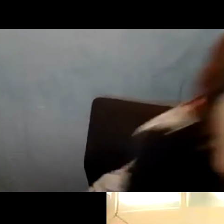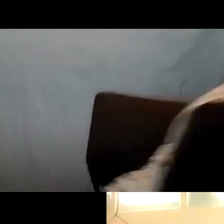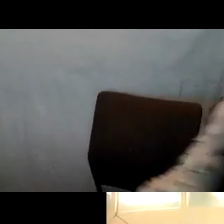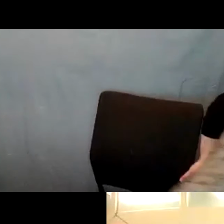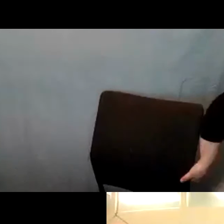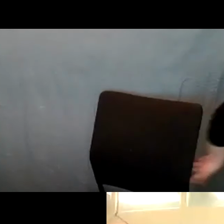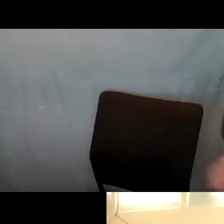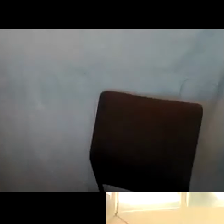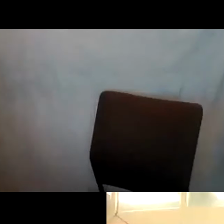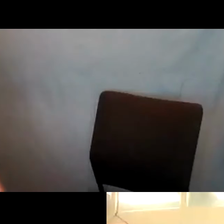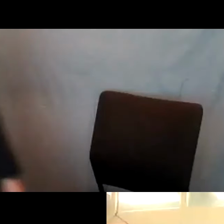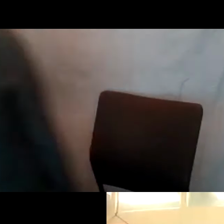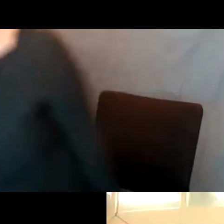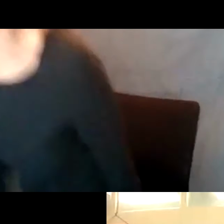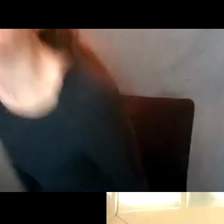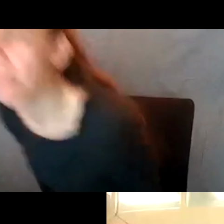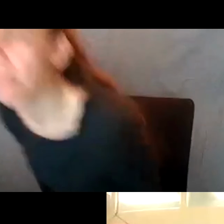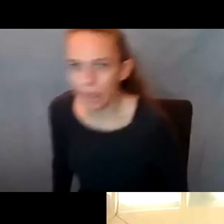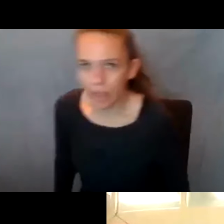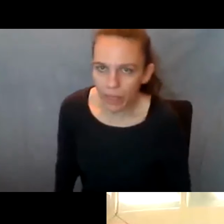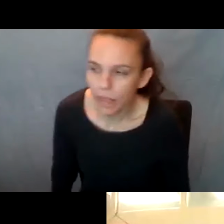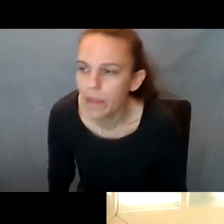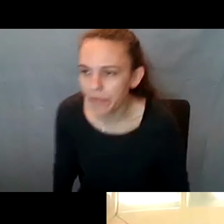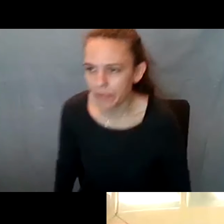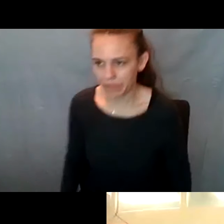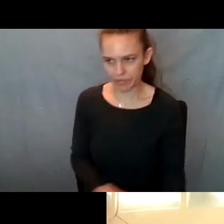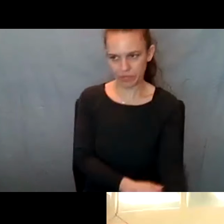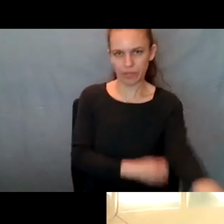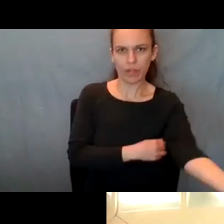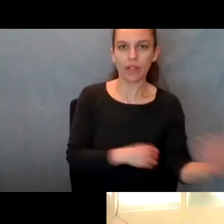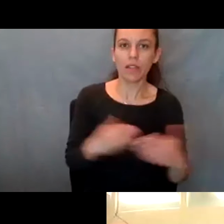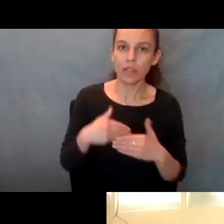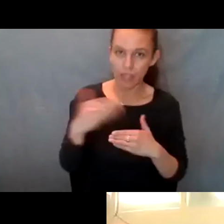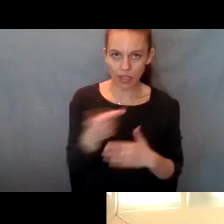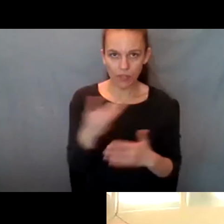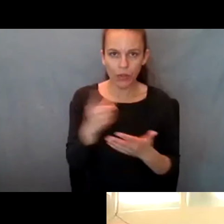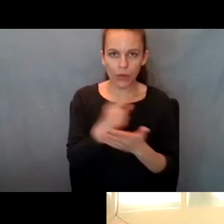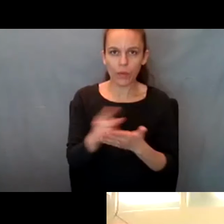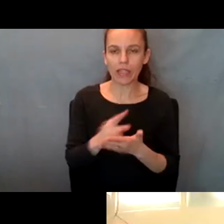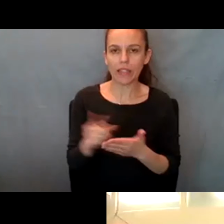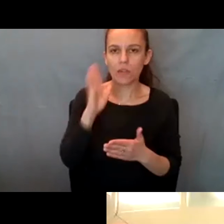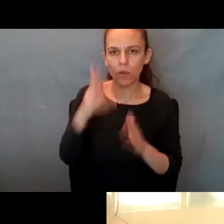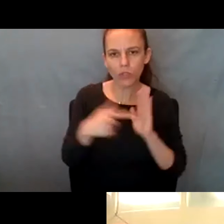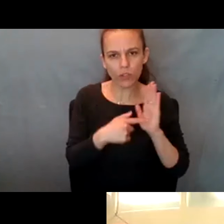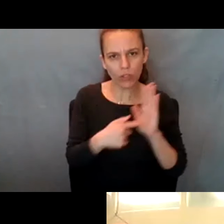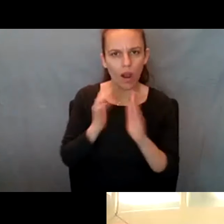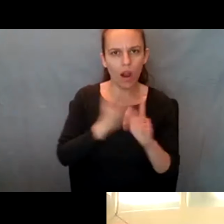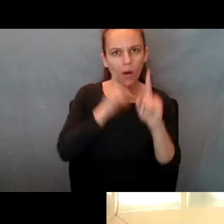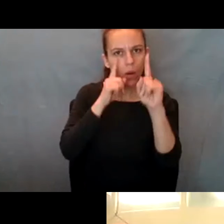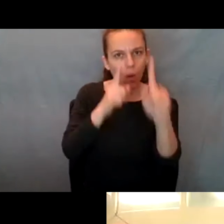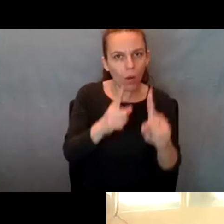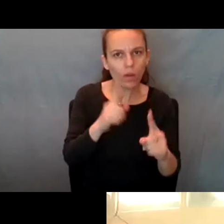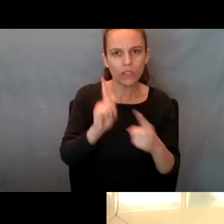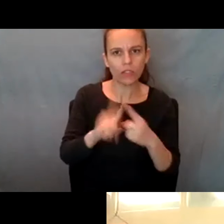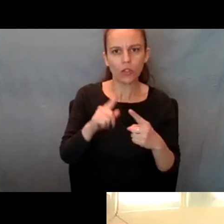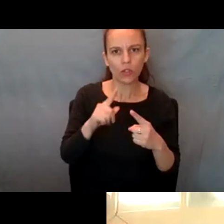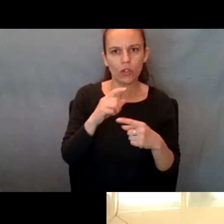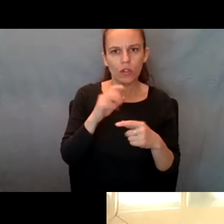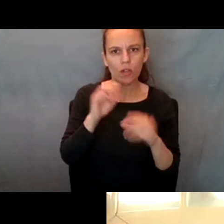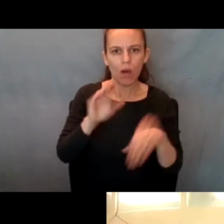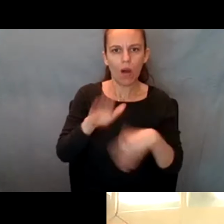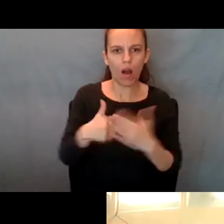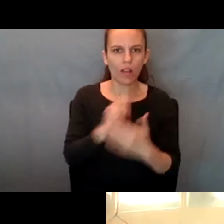show, if this, our goal and our aim is going to be successful. And certainly we're putting all our energies into COVAX to make that